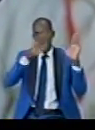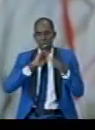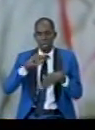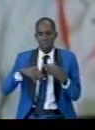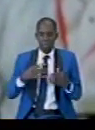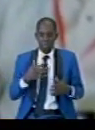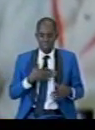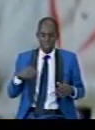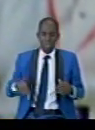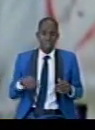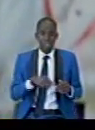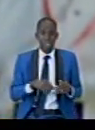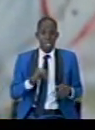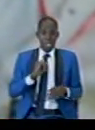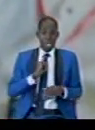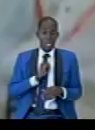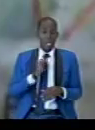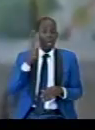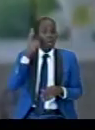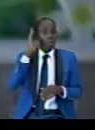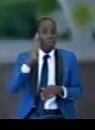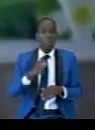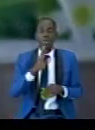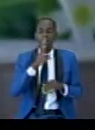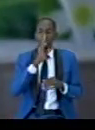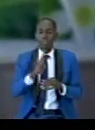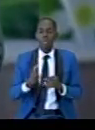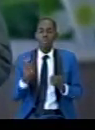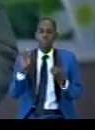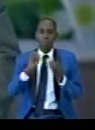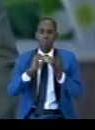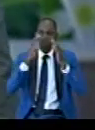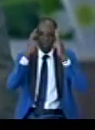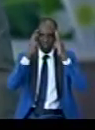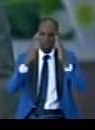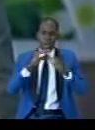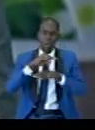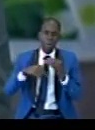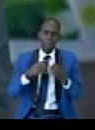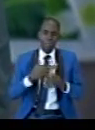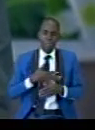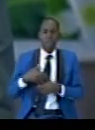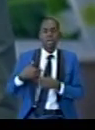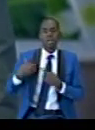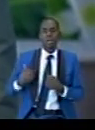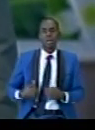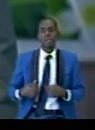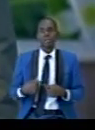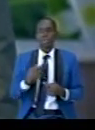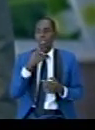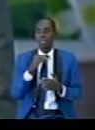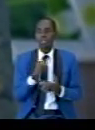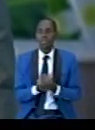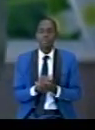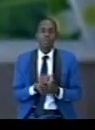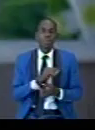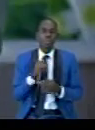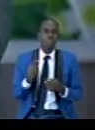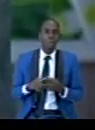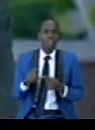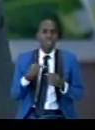thing, I'll be concerned about my heart. And he says, when they rise against me,